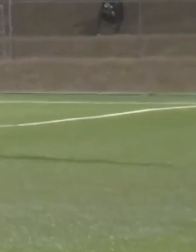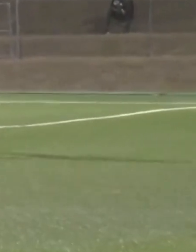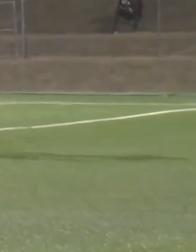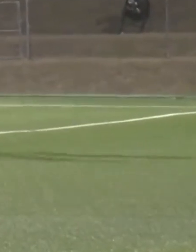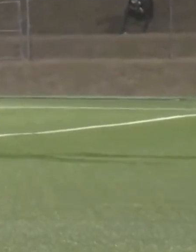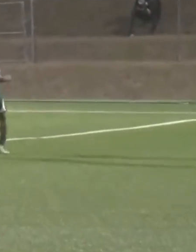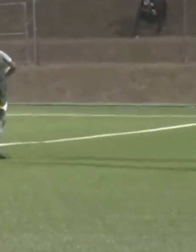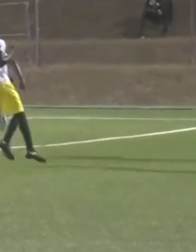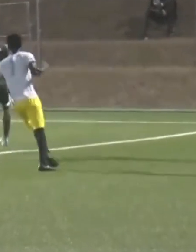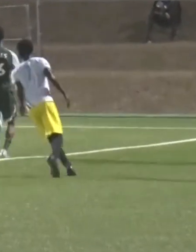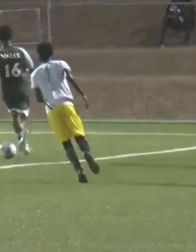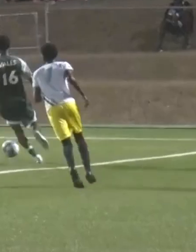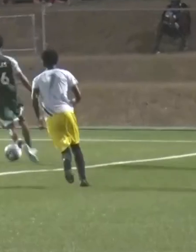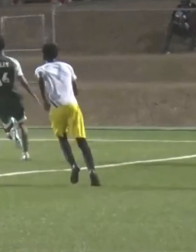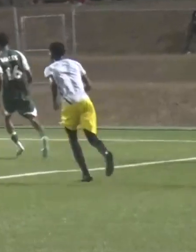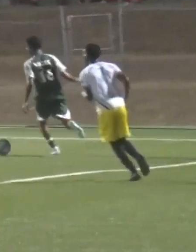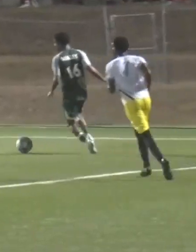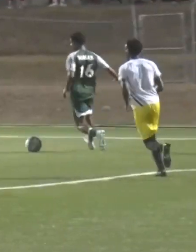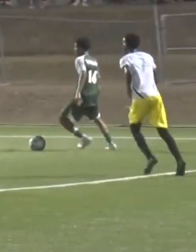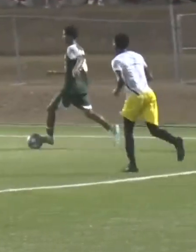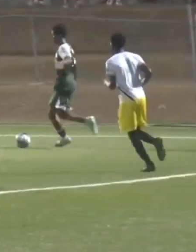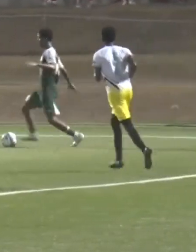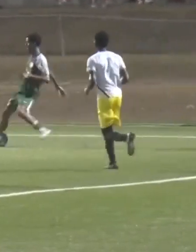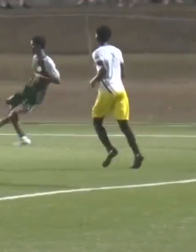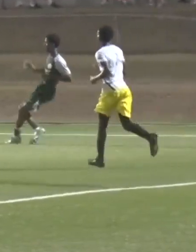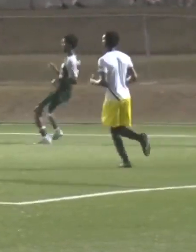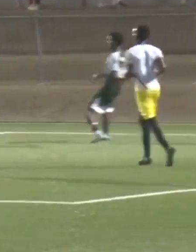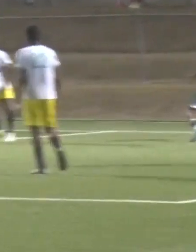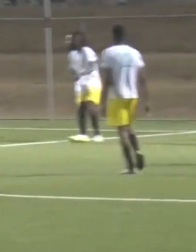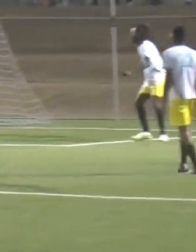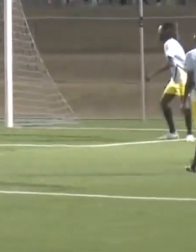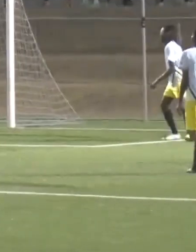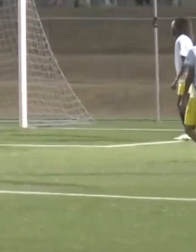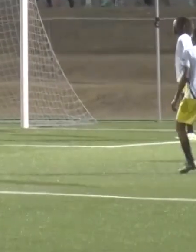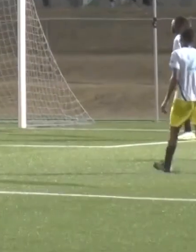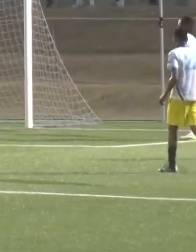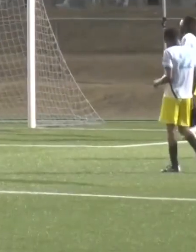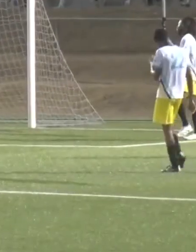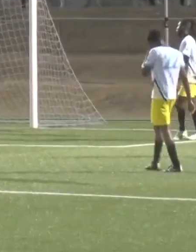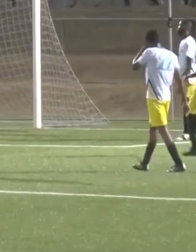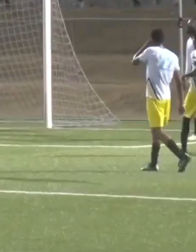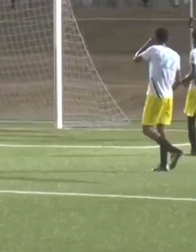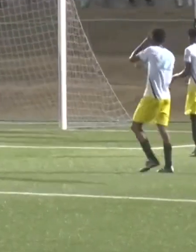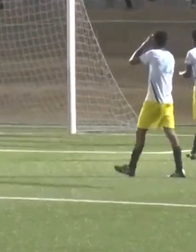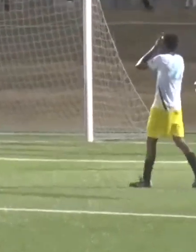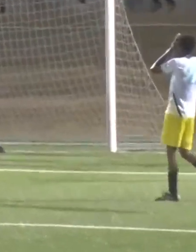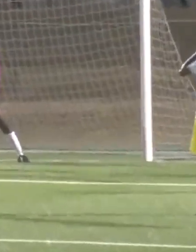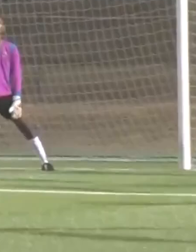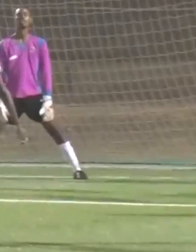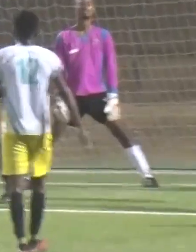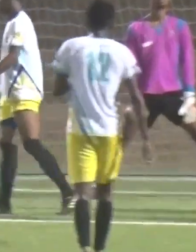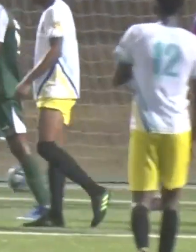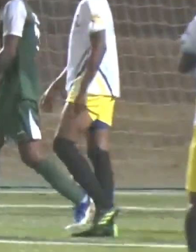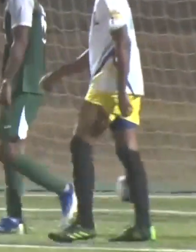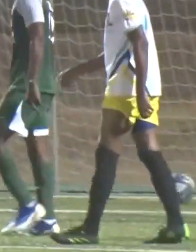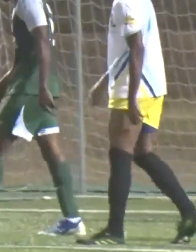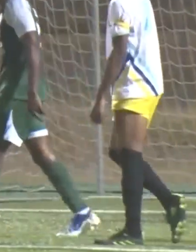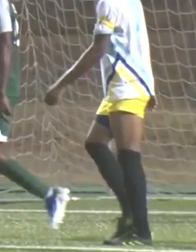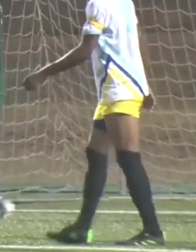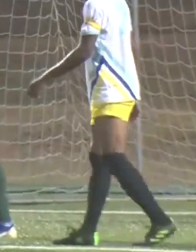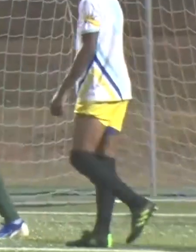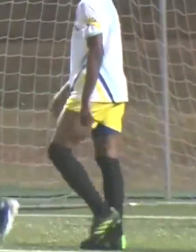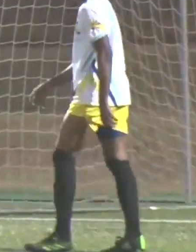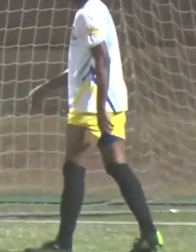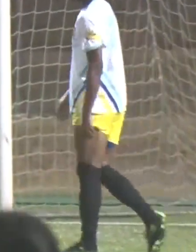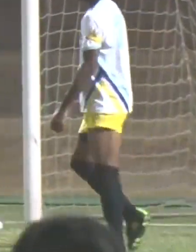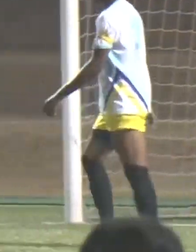was complete in the 80th minute. Elijah Downey into the box. Shaquille Stewart seals the deal. Weymouth Wales